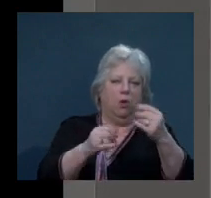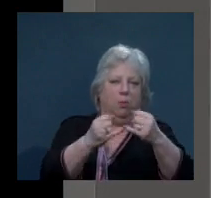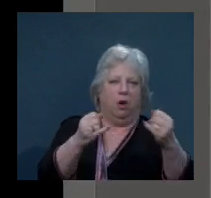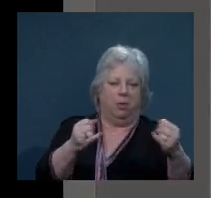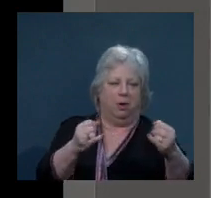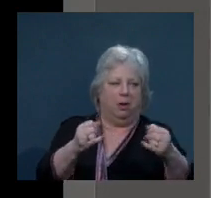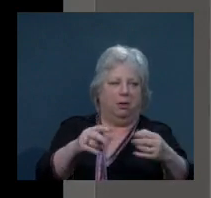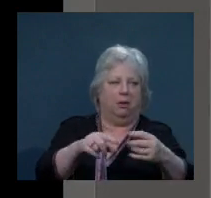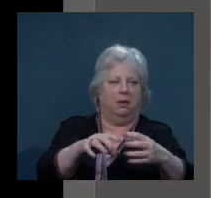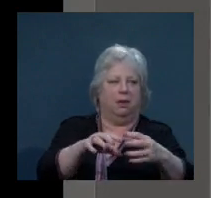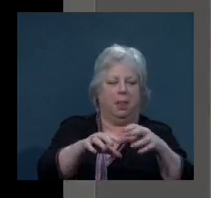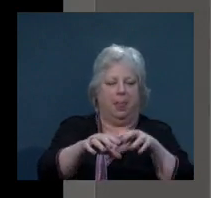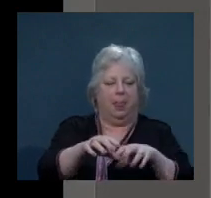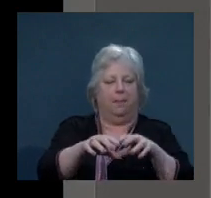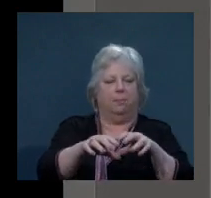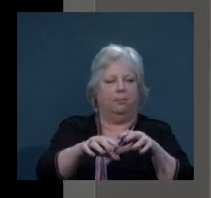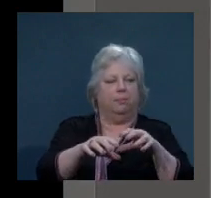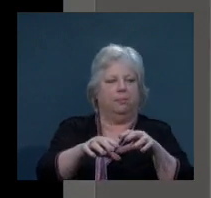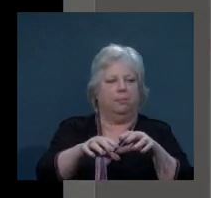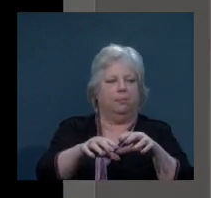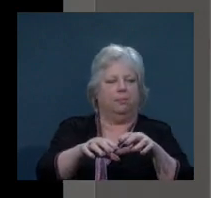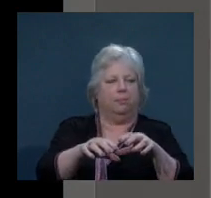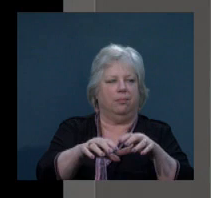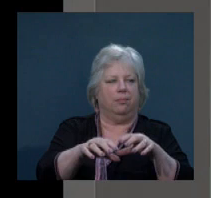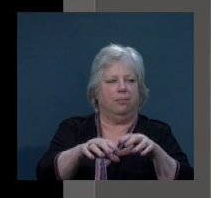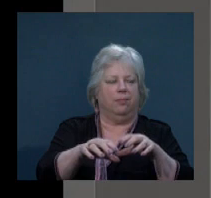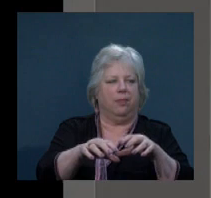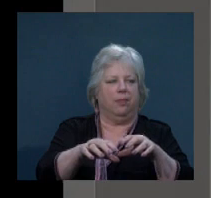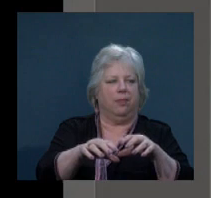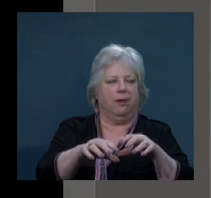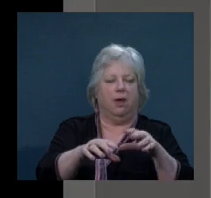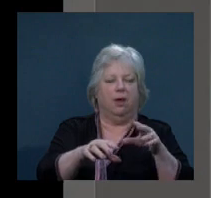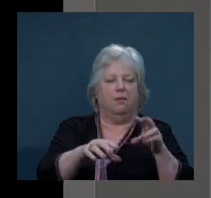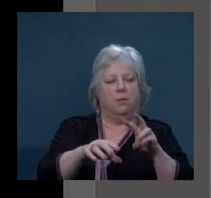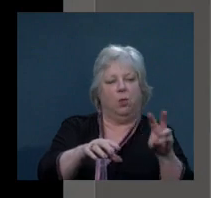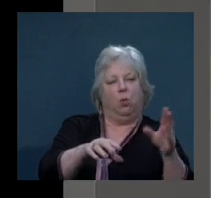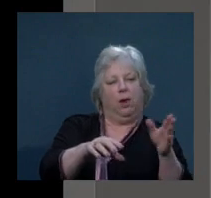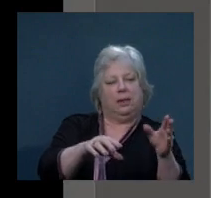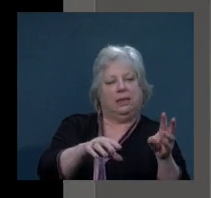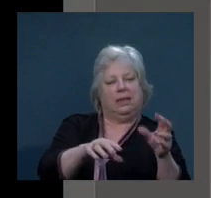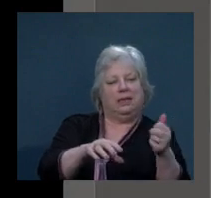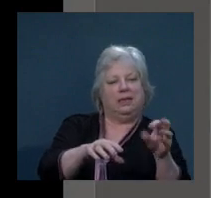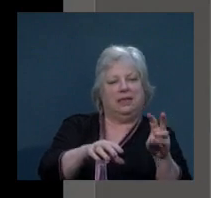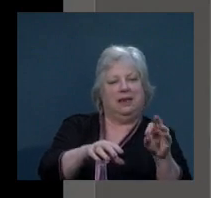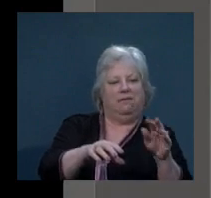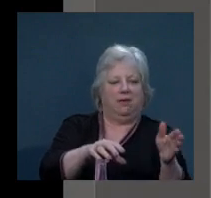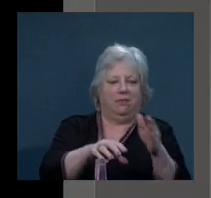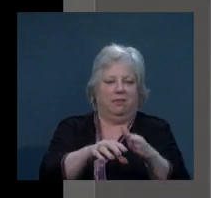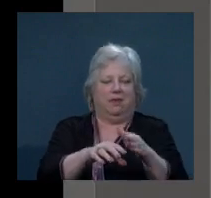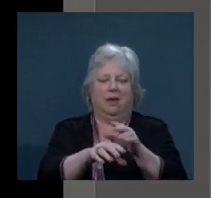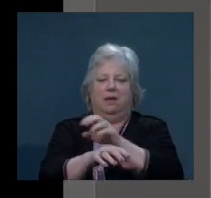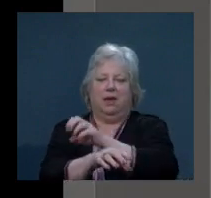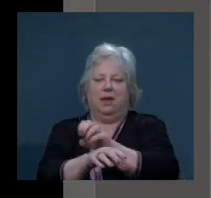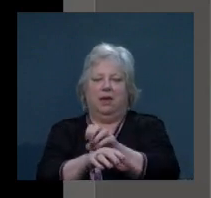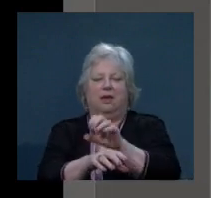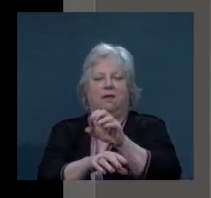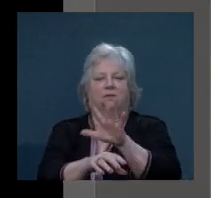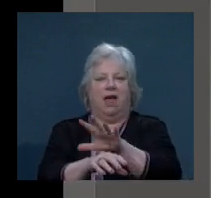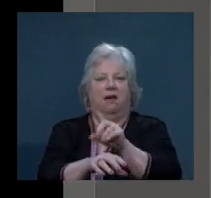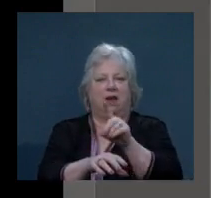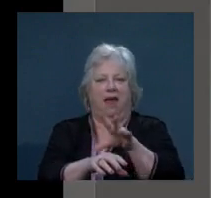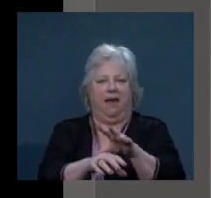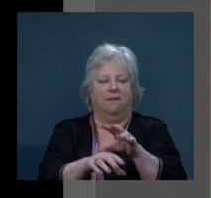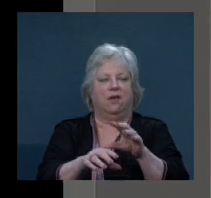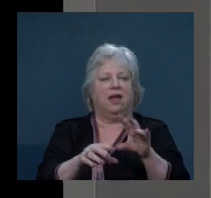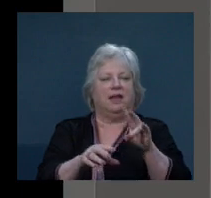line, over 16 feet back from the west side property line, 5.5 feet from the east street side property line,